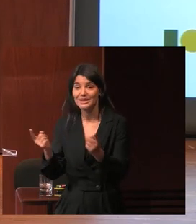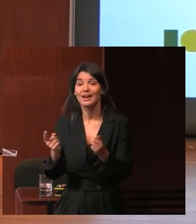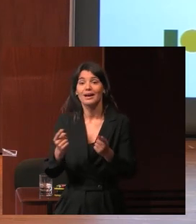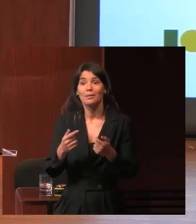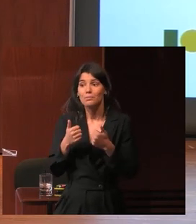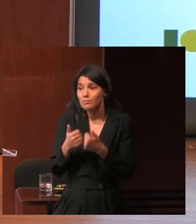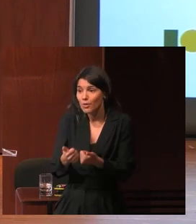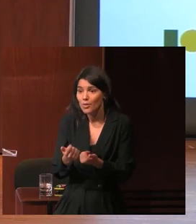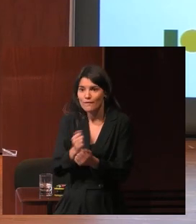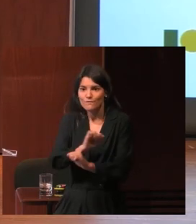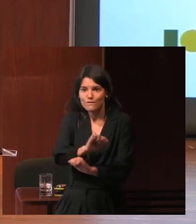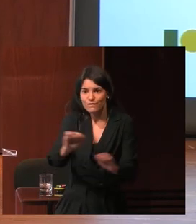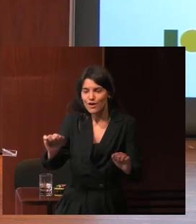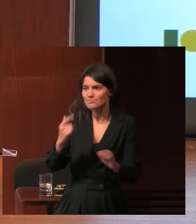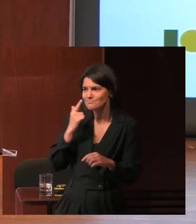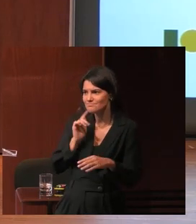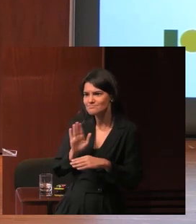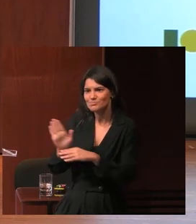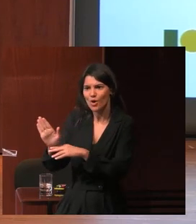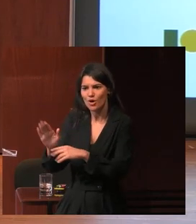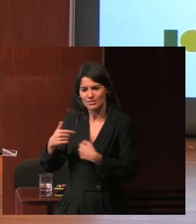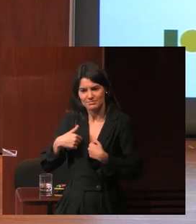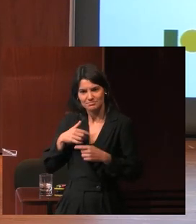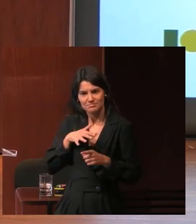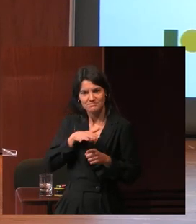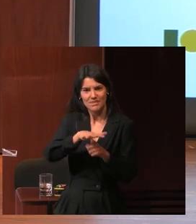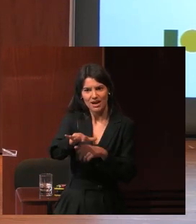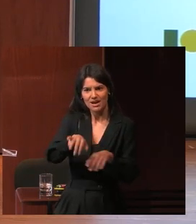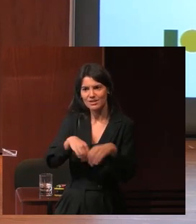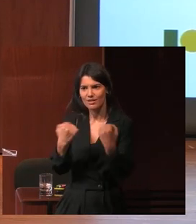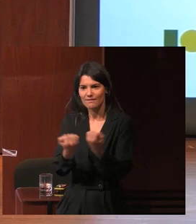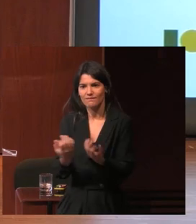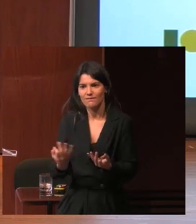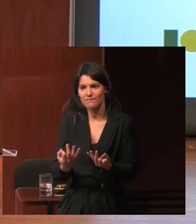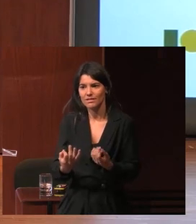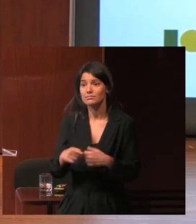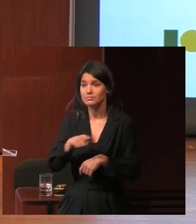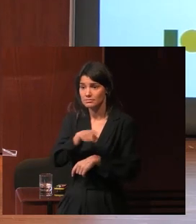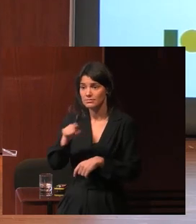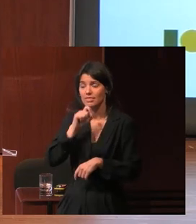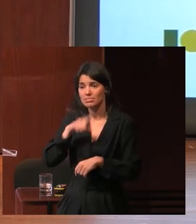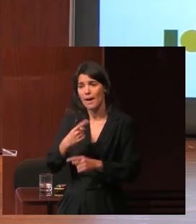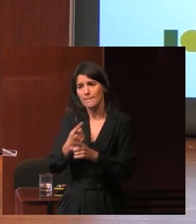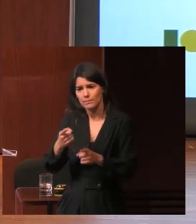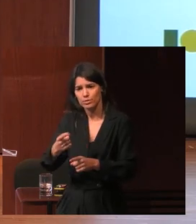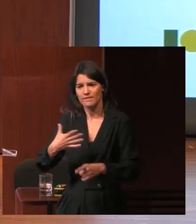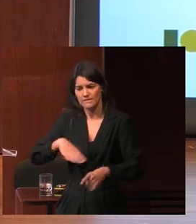to society, and you can only do this because you are progressive.